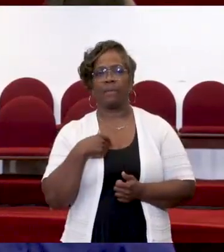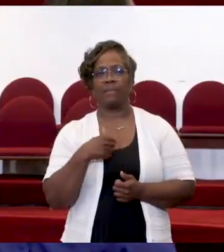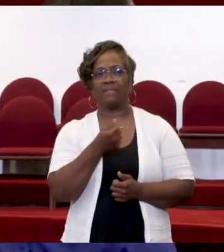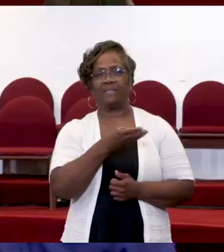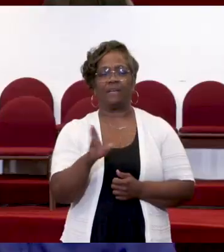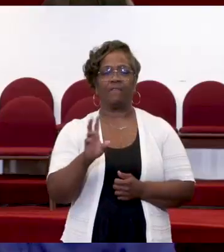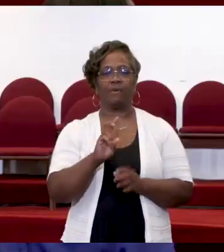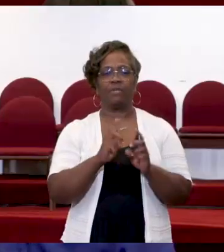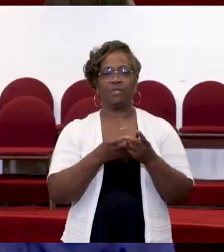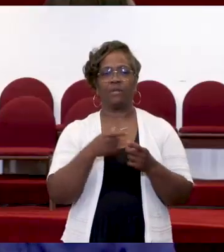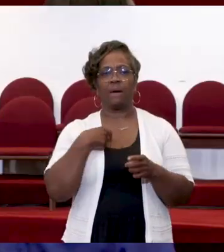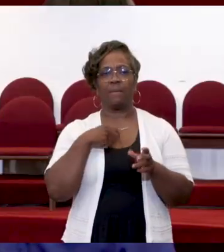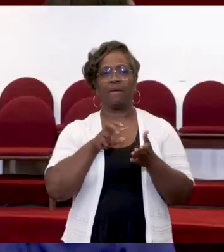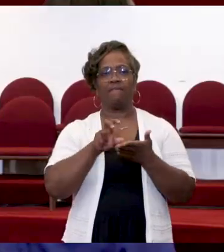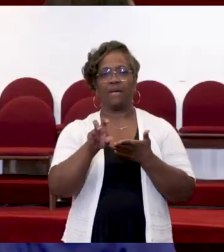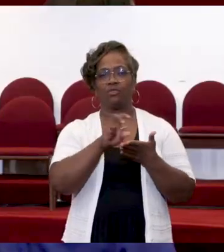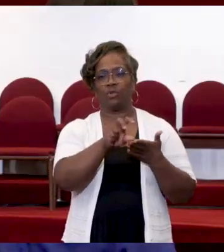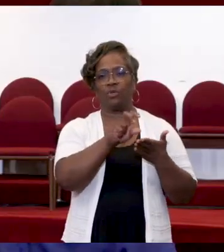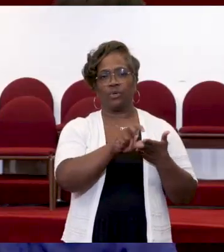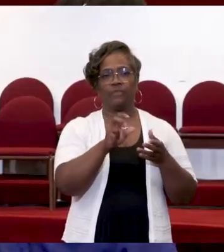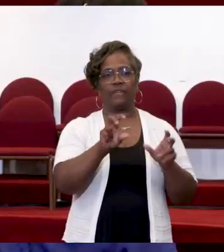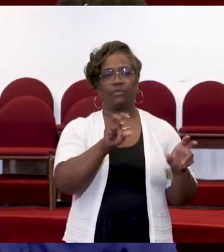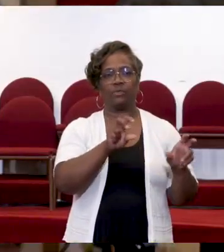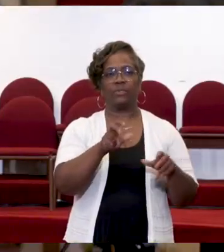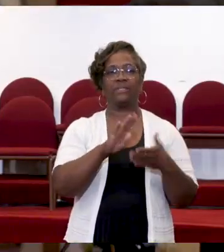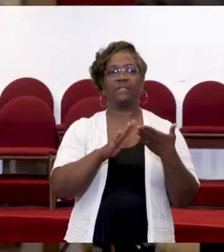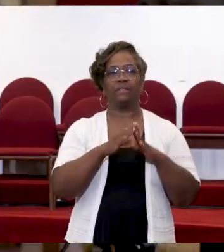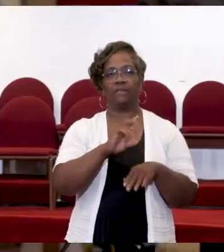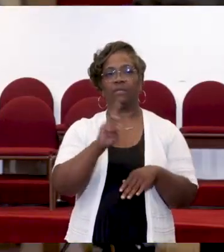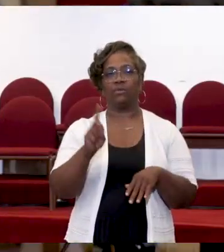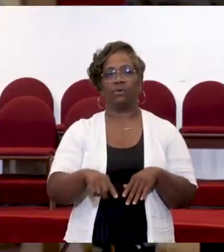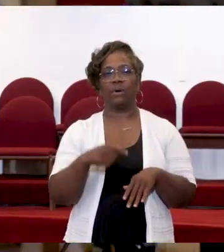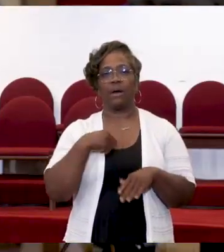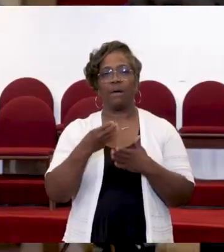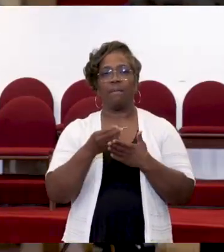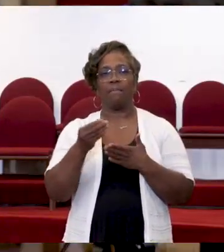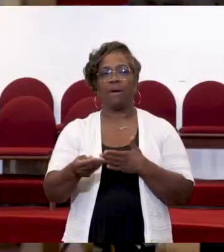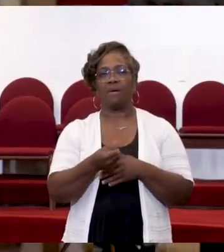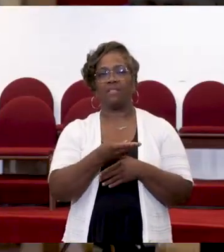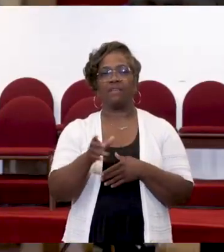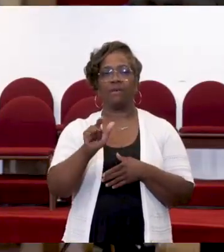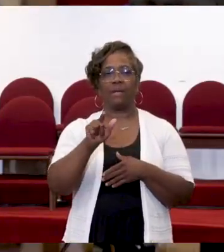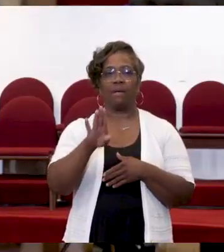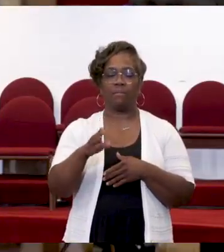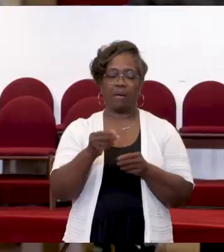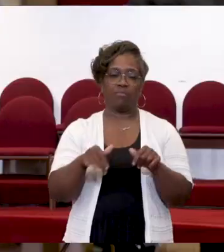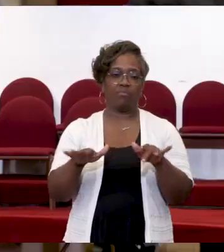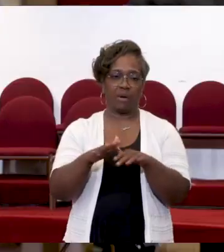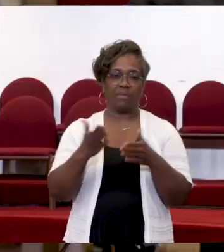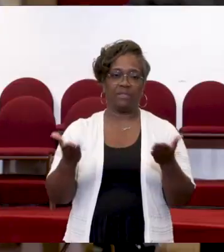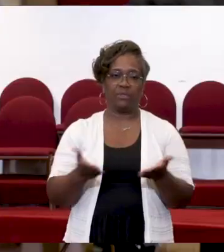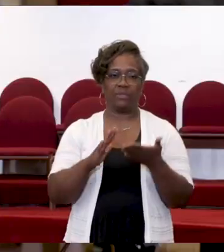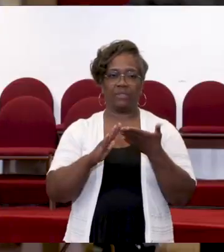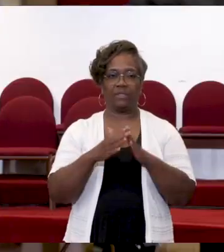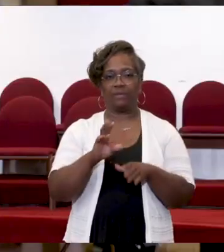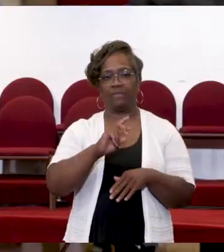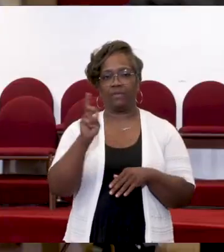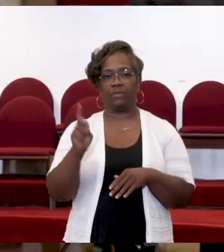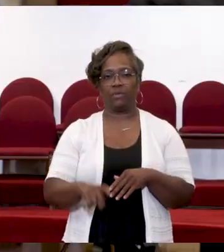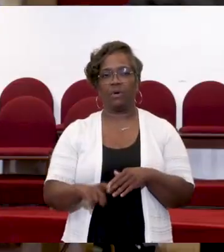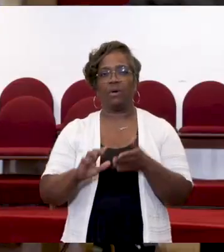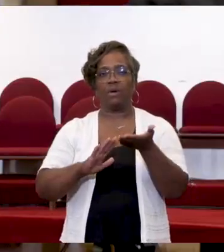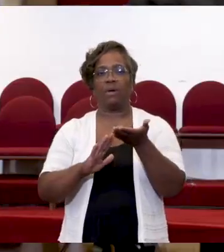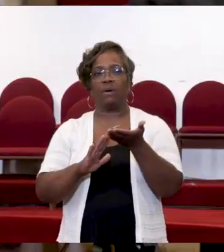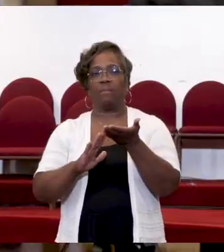I'm an investor in the city of Detroit. I've bought several land bank properties in the city of Detroit and turned them